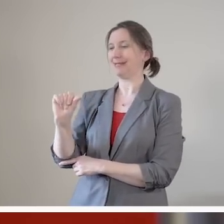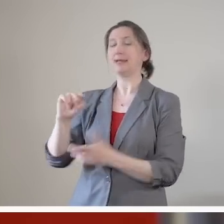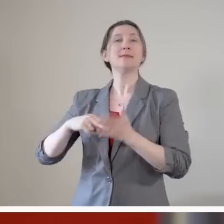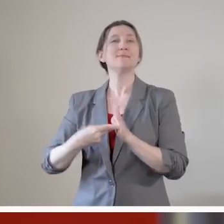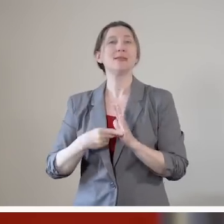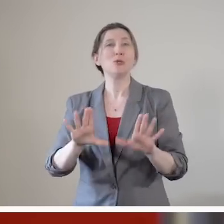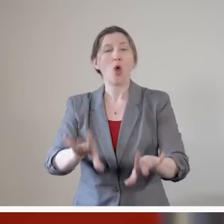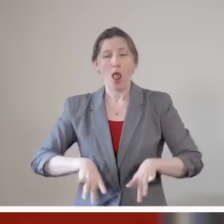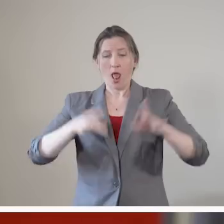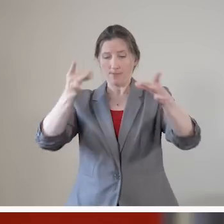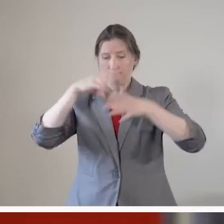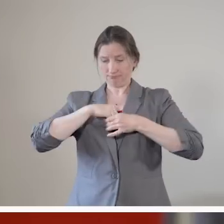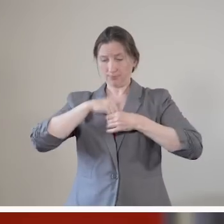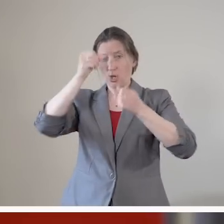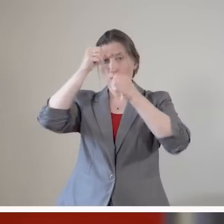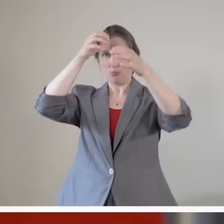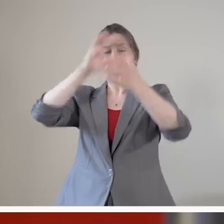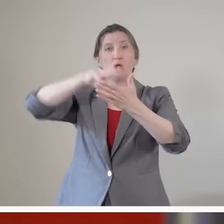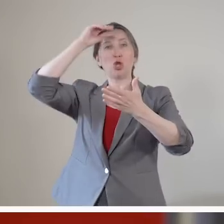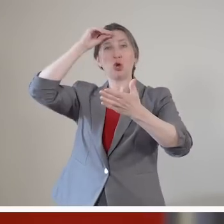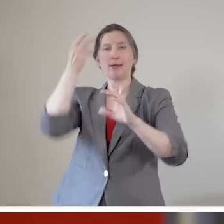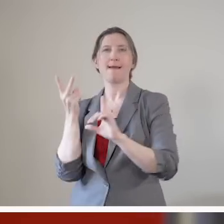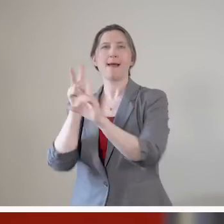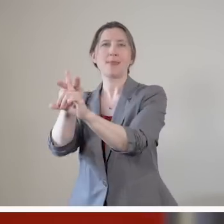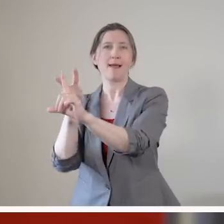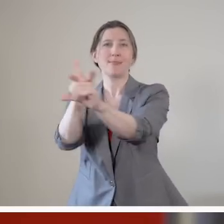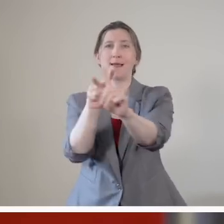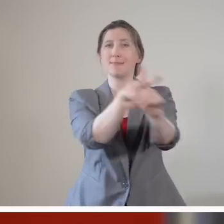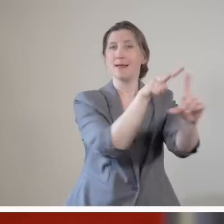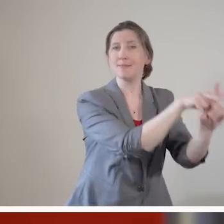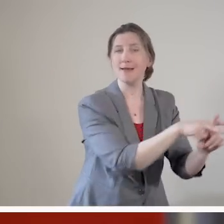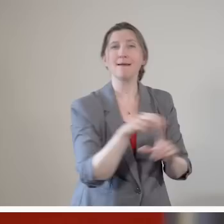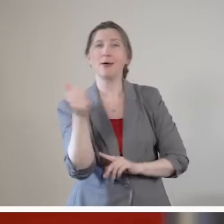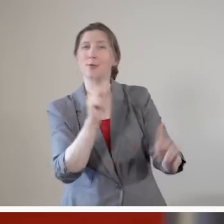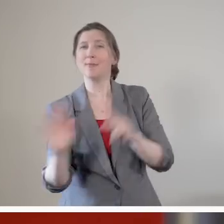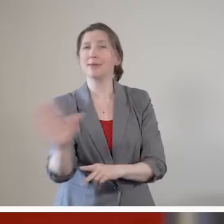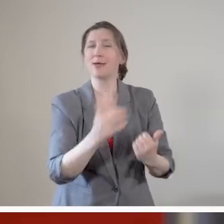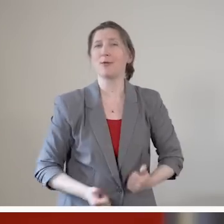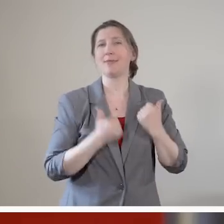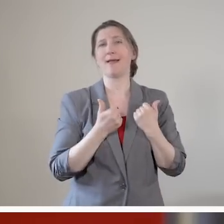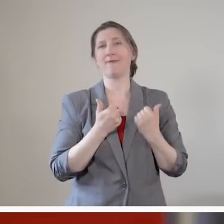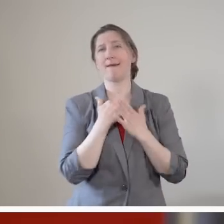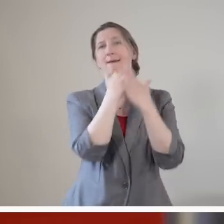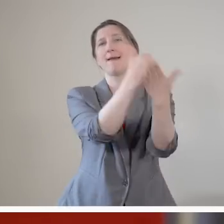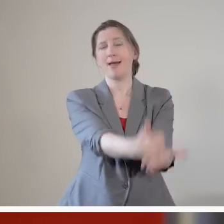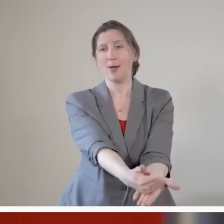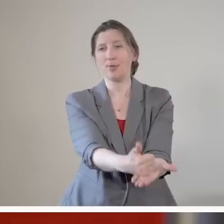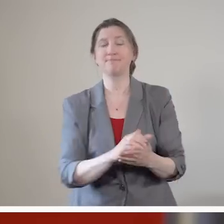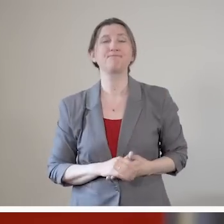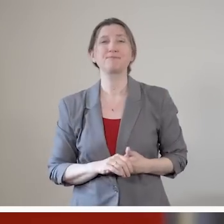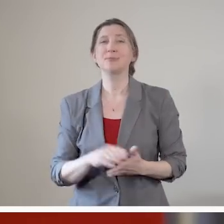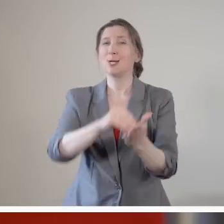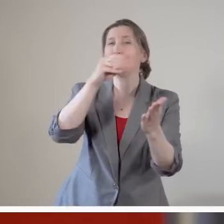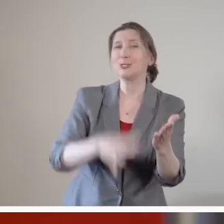ideas in ways that improve people's lives. Graduates, you come from all over the state of Wisconsin, all over the United